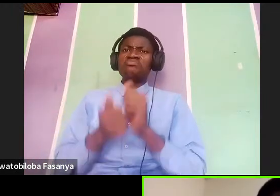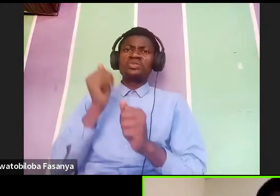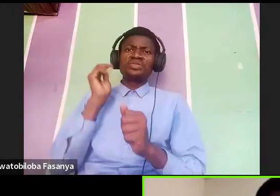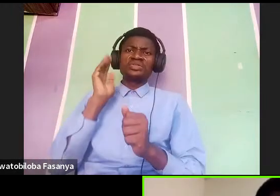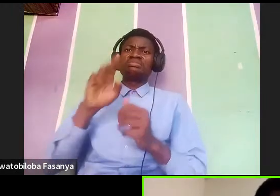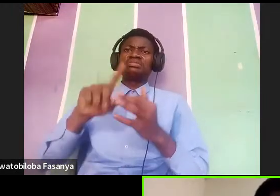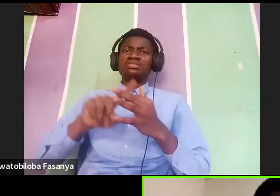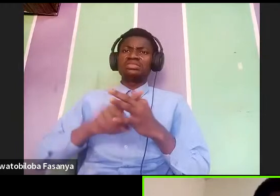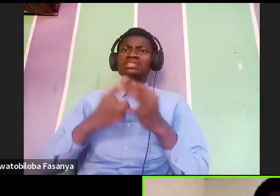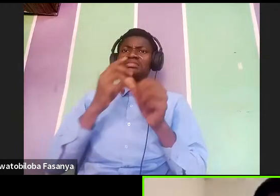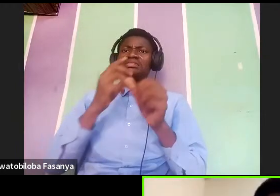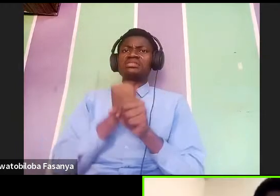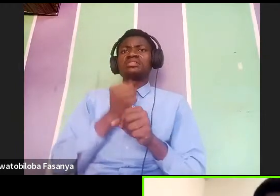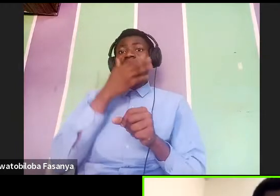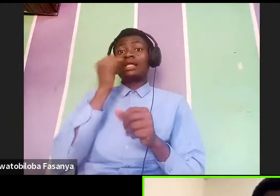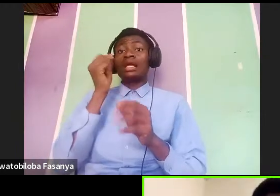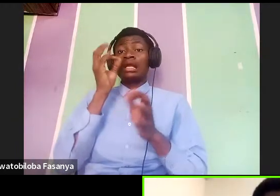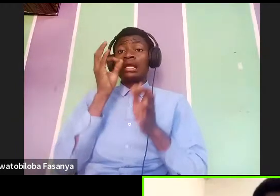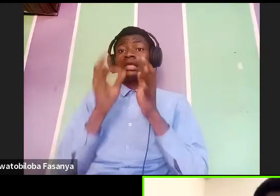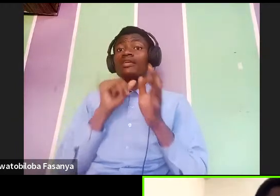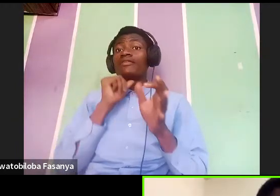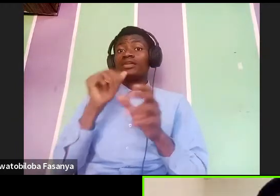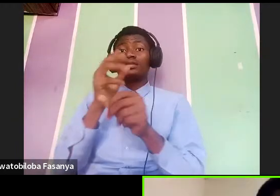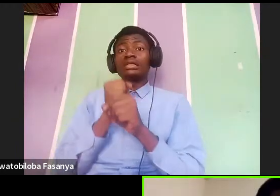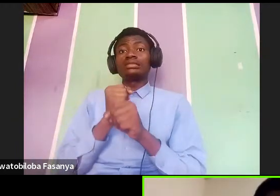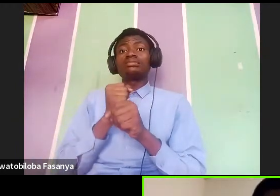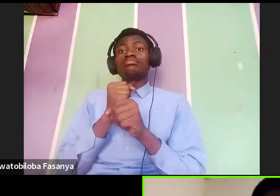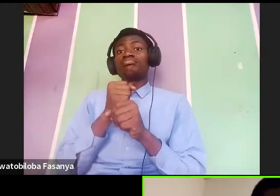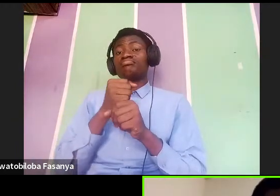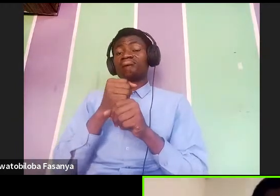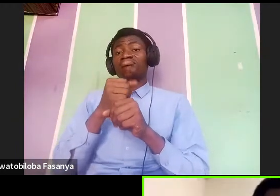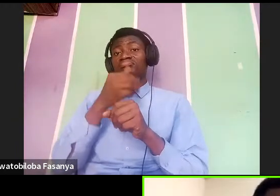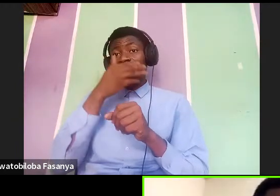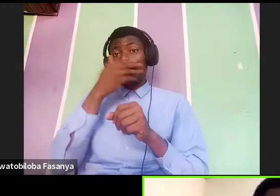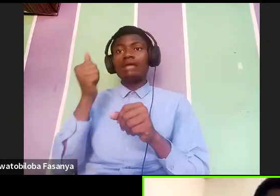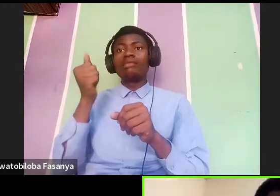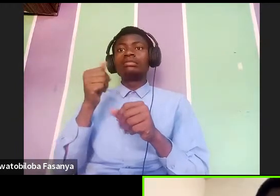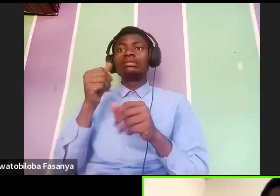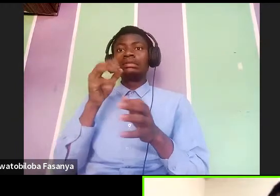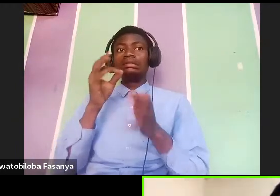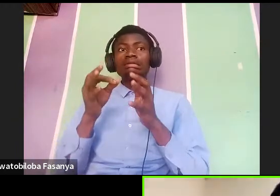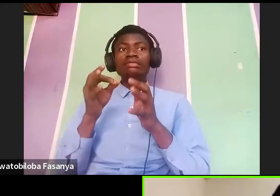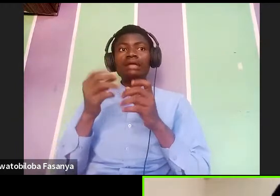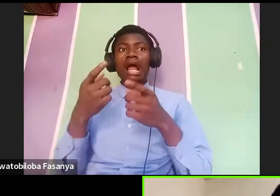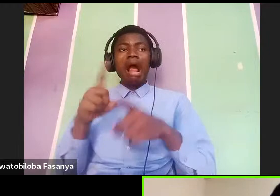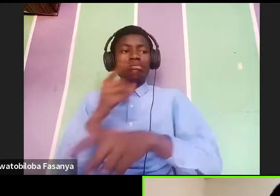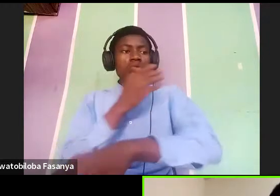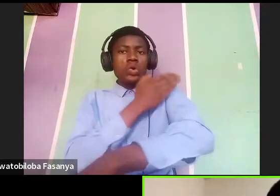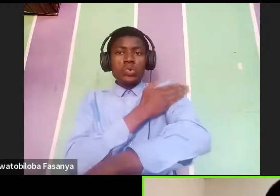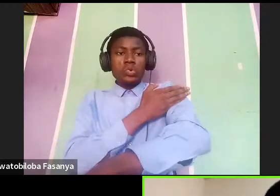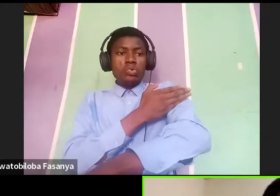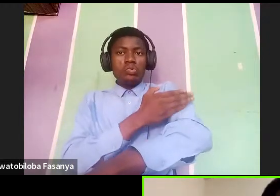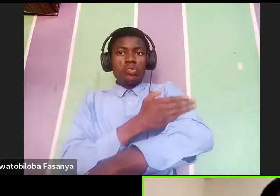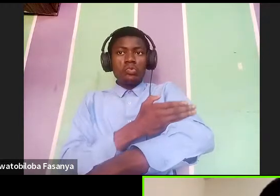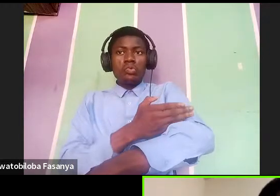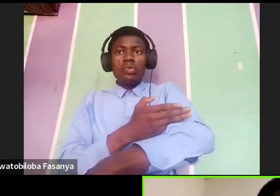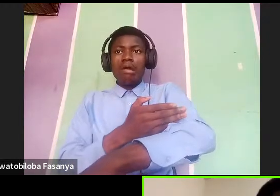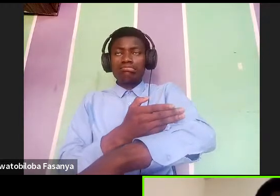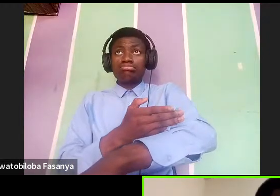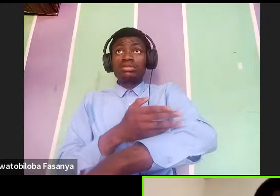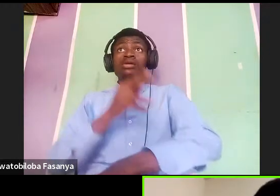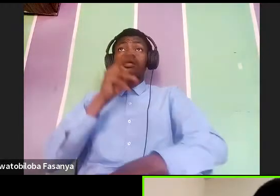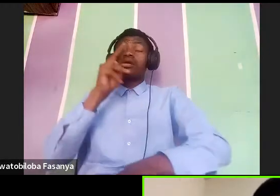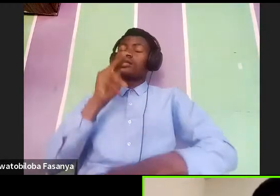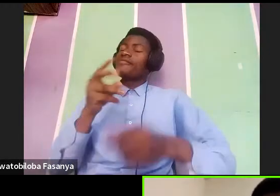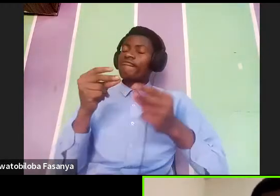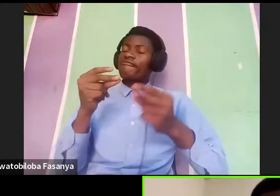after 24 to 48 hours and it's getting worse, then it may be something that is worth seeking advice and maybe